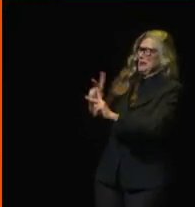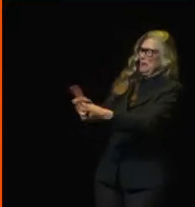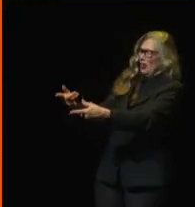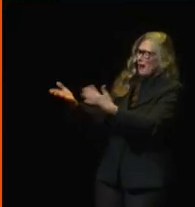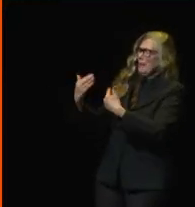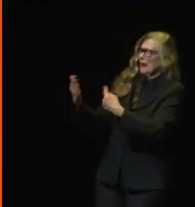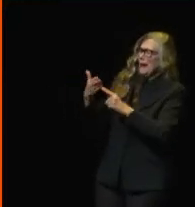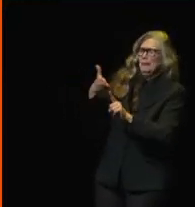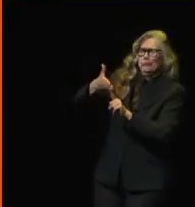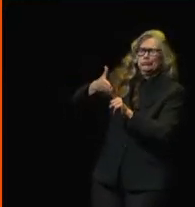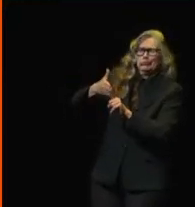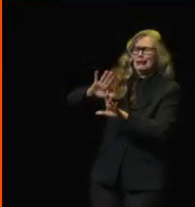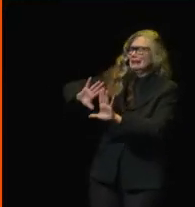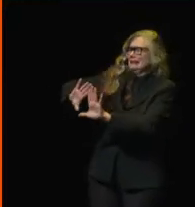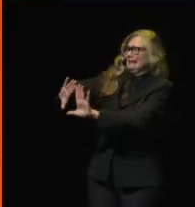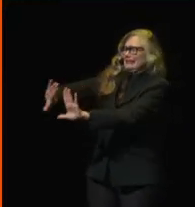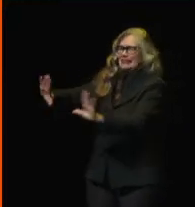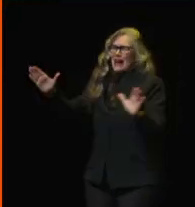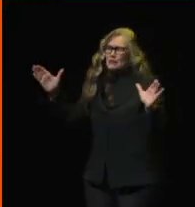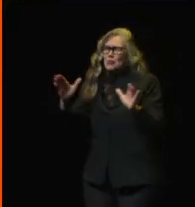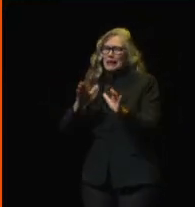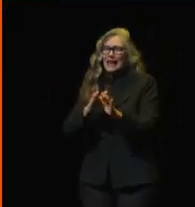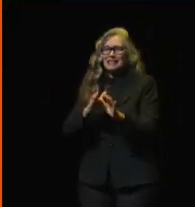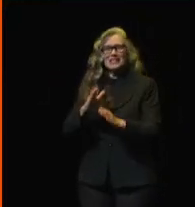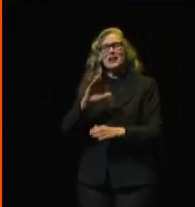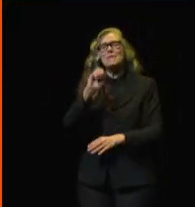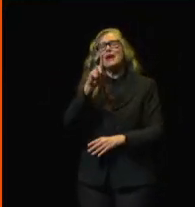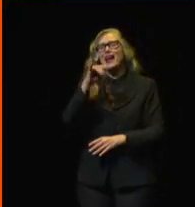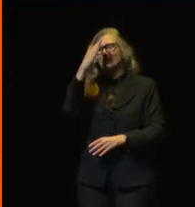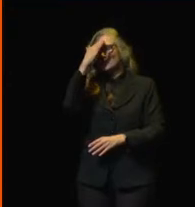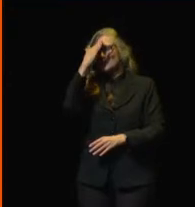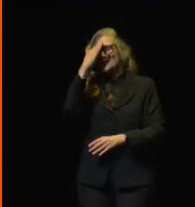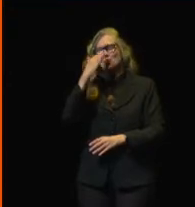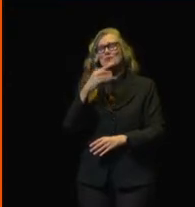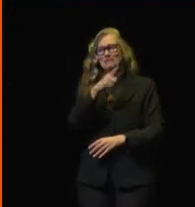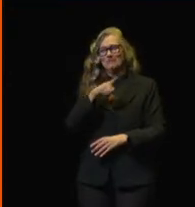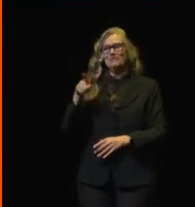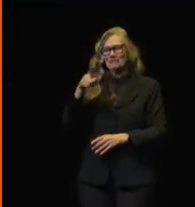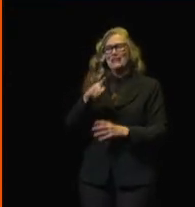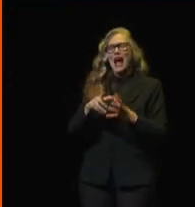Ady knew how much he was loved and that we wouldn't continue in this fight alone.